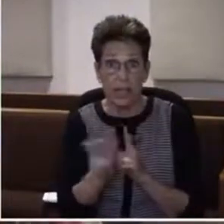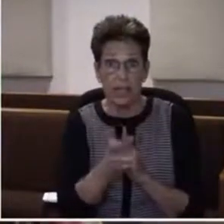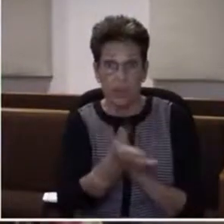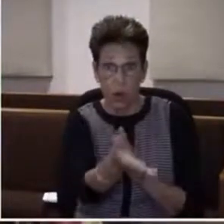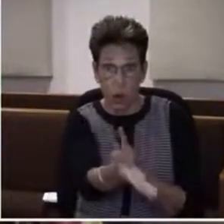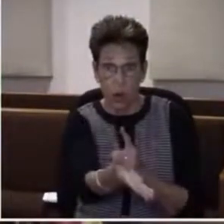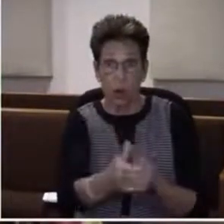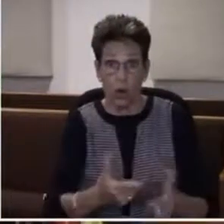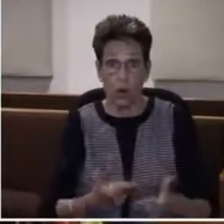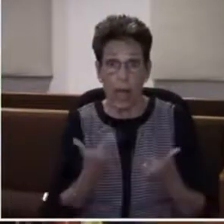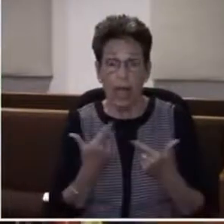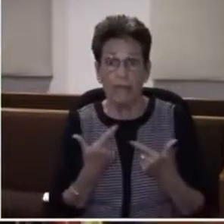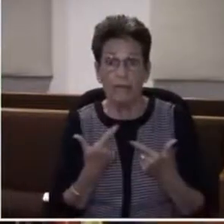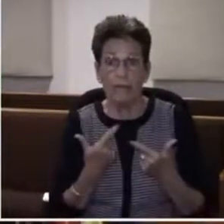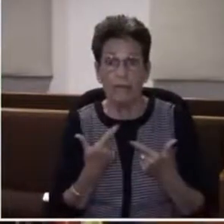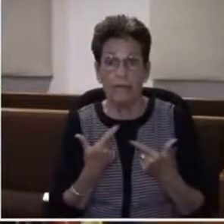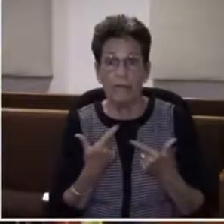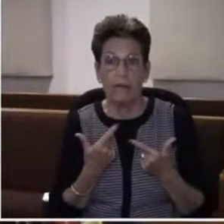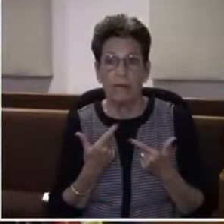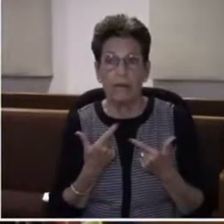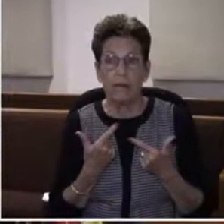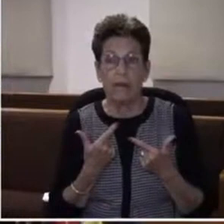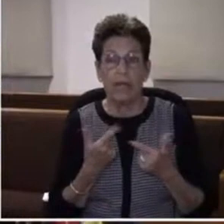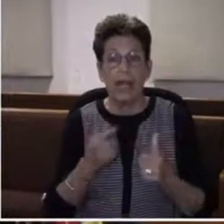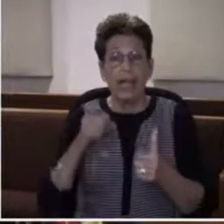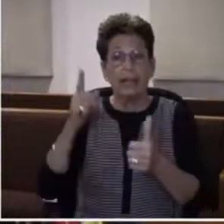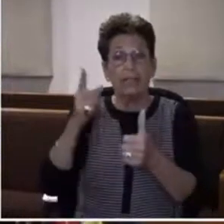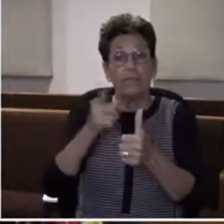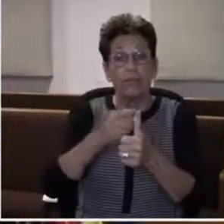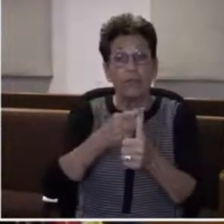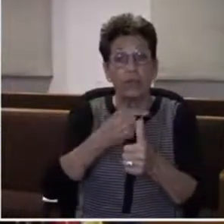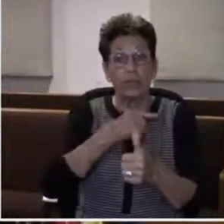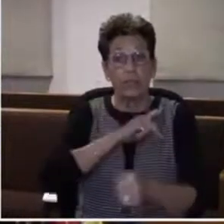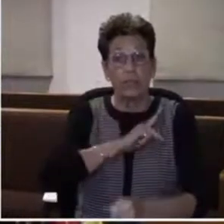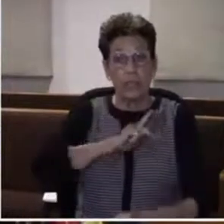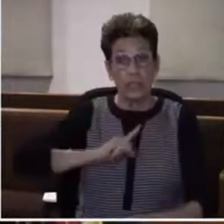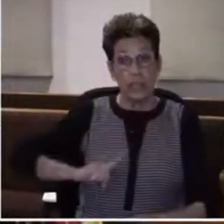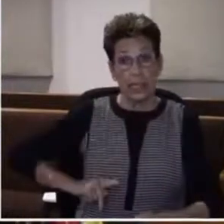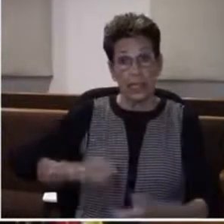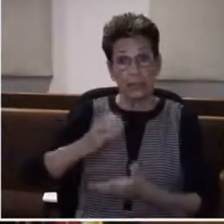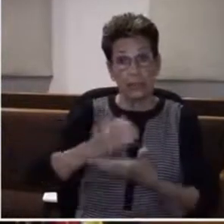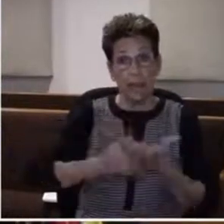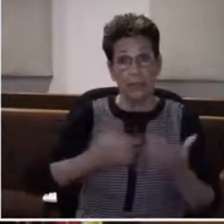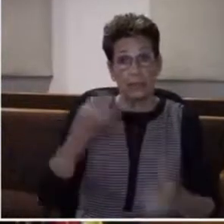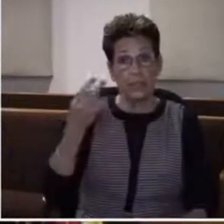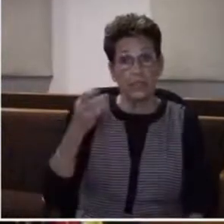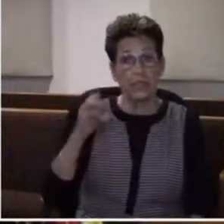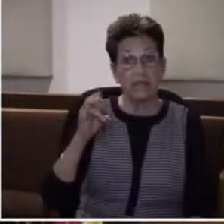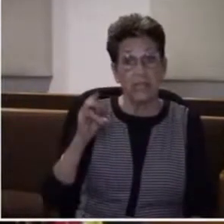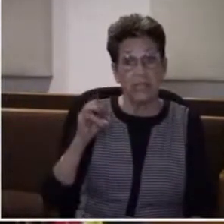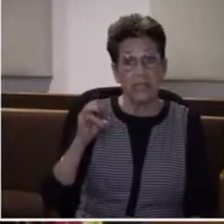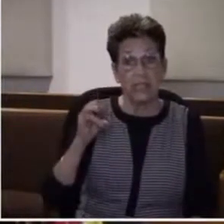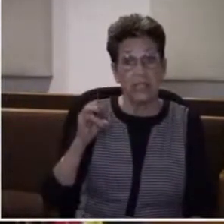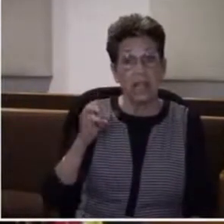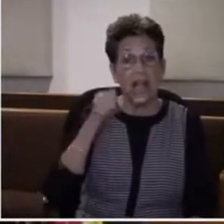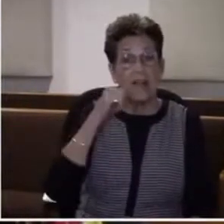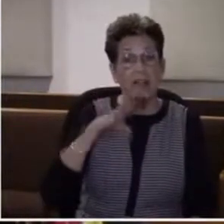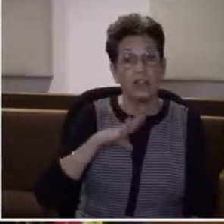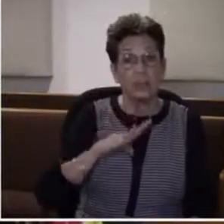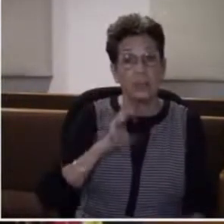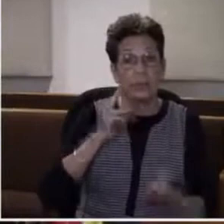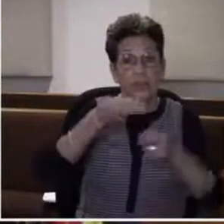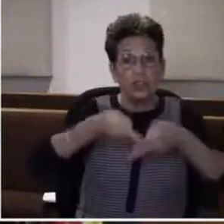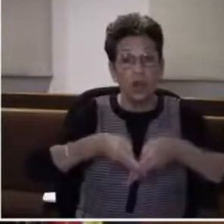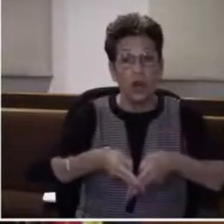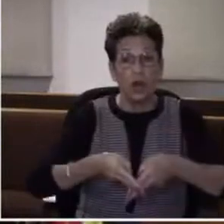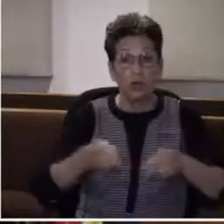to in 1 Kings chapter 17 as a widow.